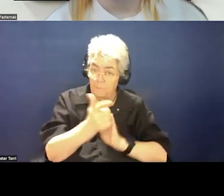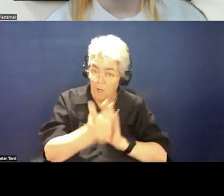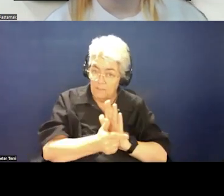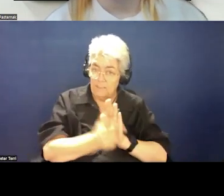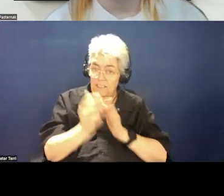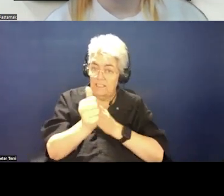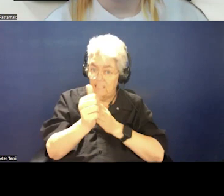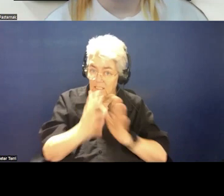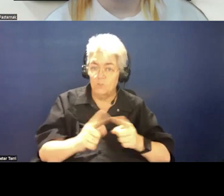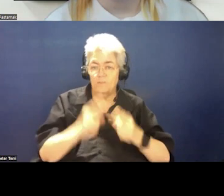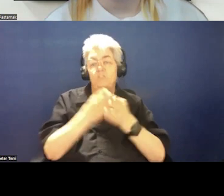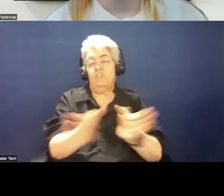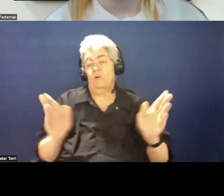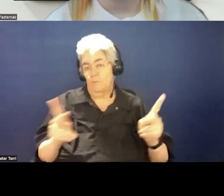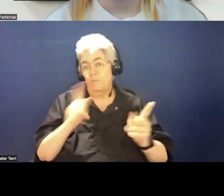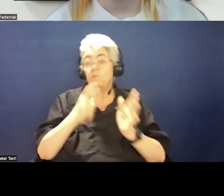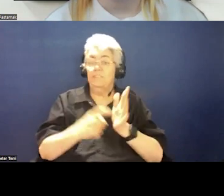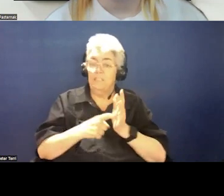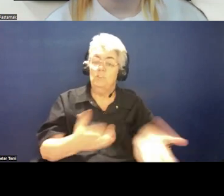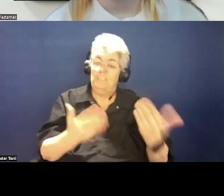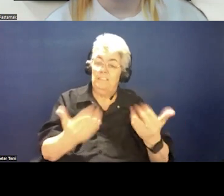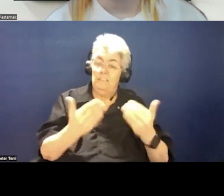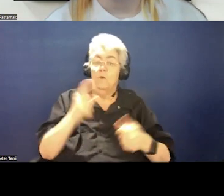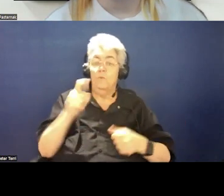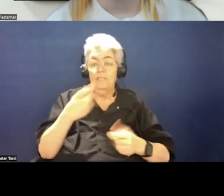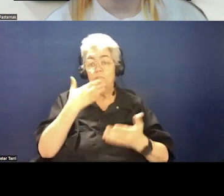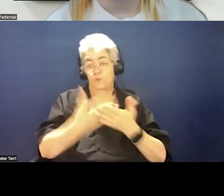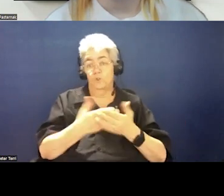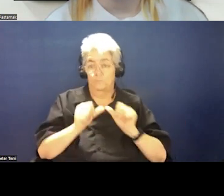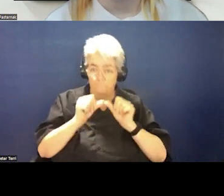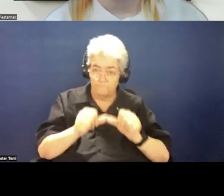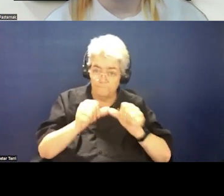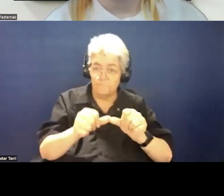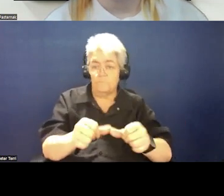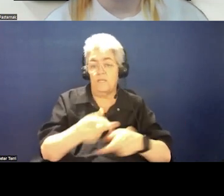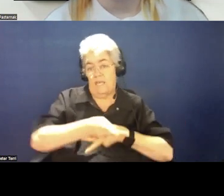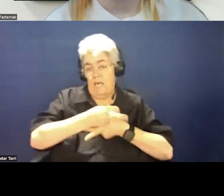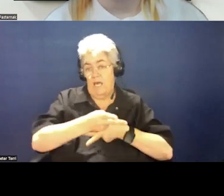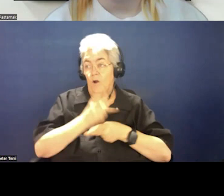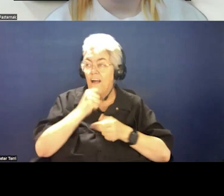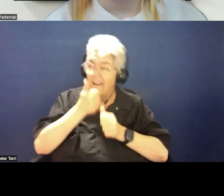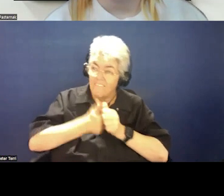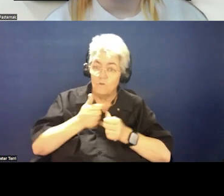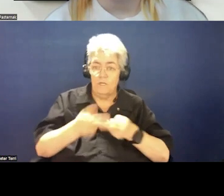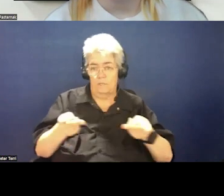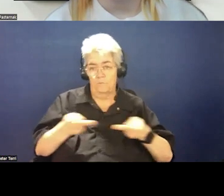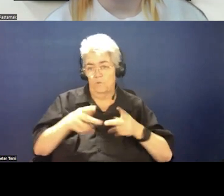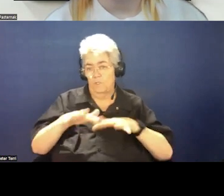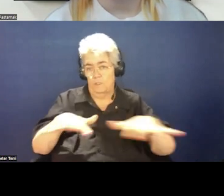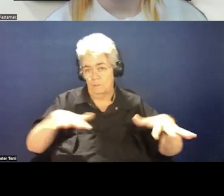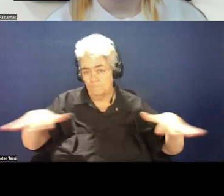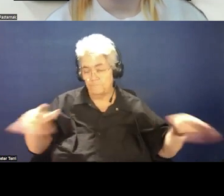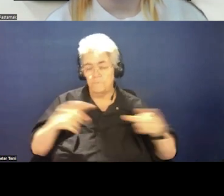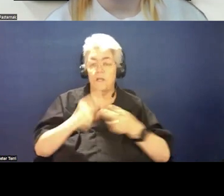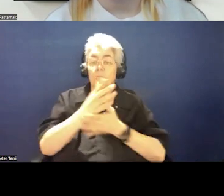can continue to demand that we have this full continuum of crisis care in every community. And part of that as well is making